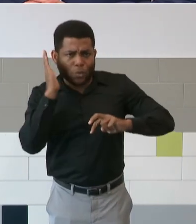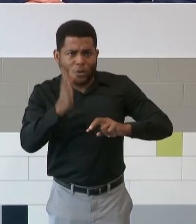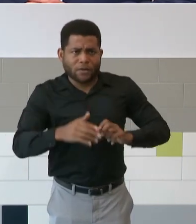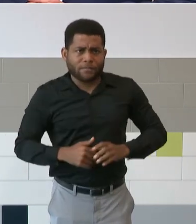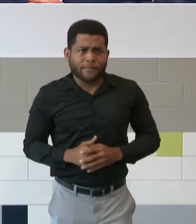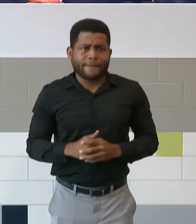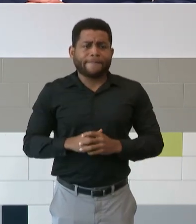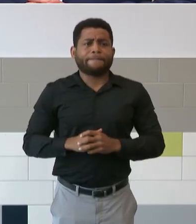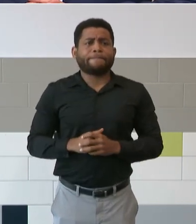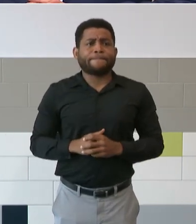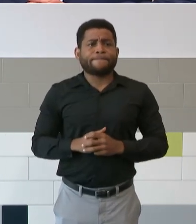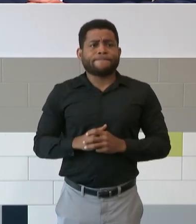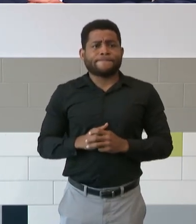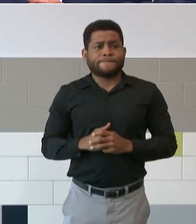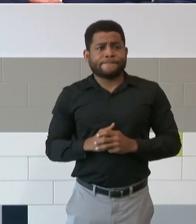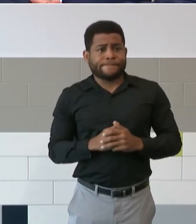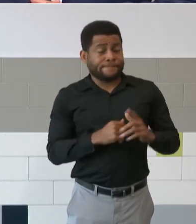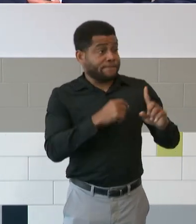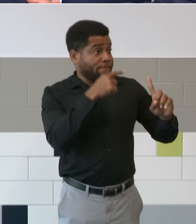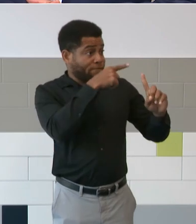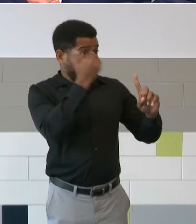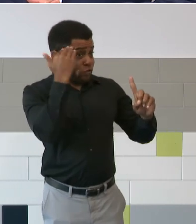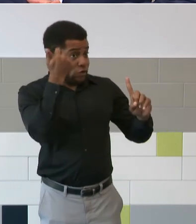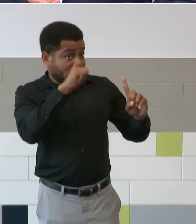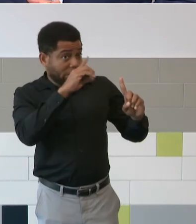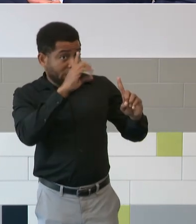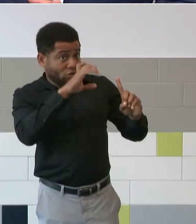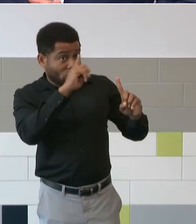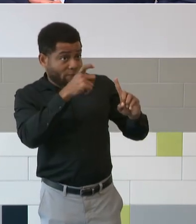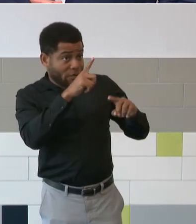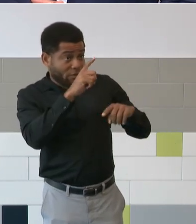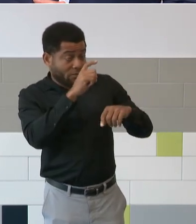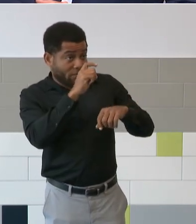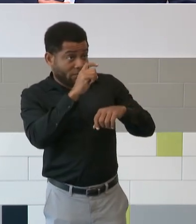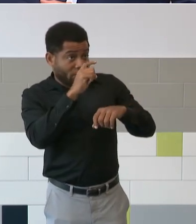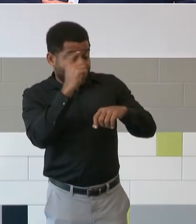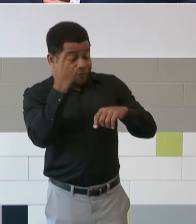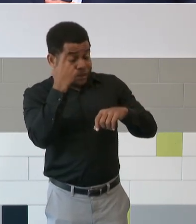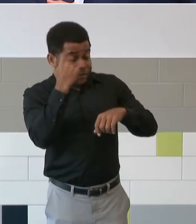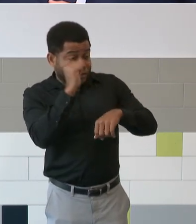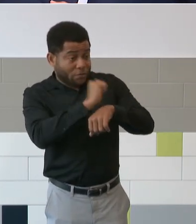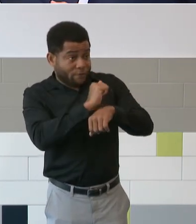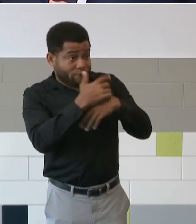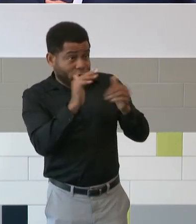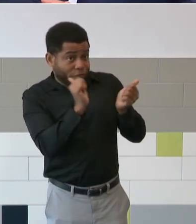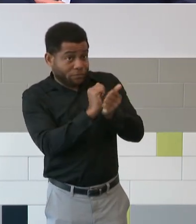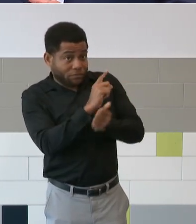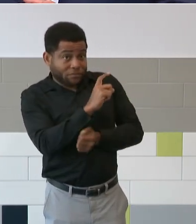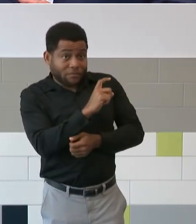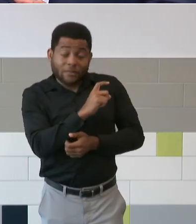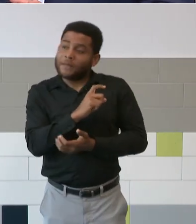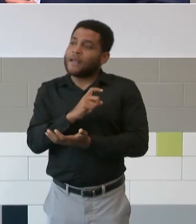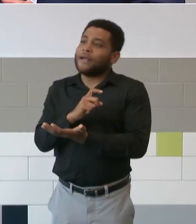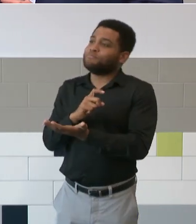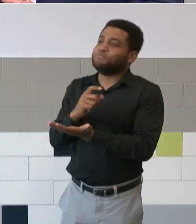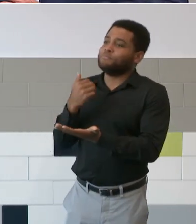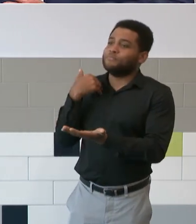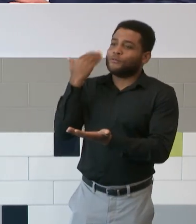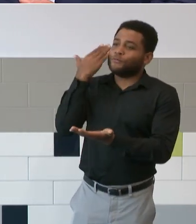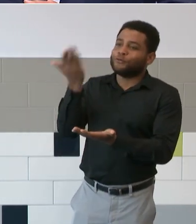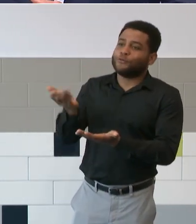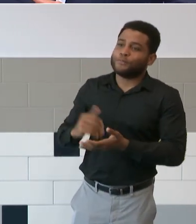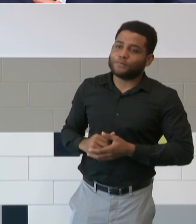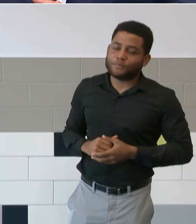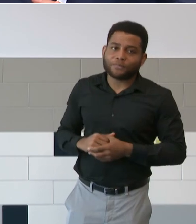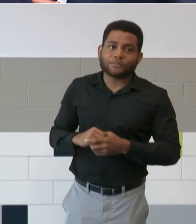been arrested? I do not. Yes. Peace and blessings, Mayor Bowser. Thank you. Peace to you. Yes,